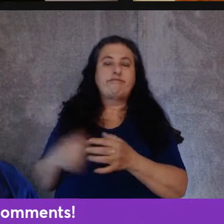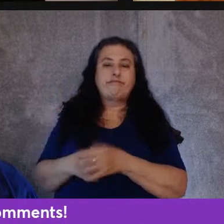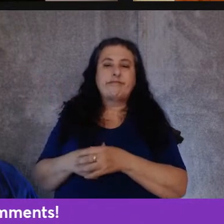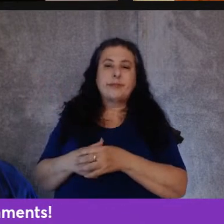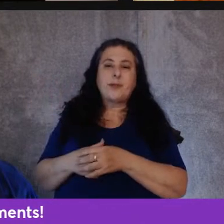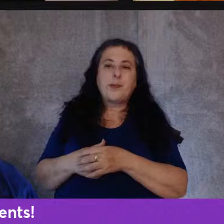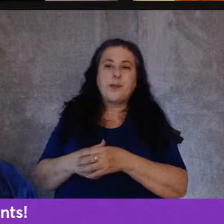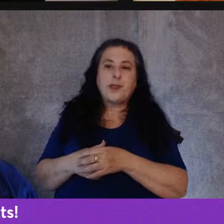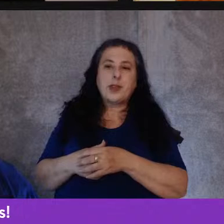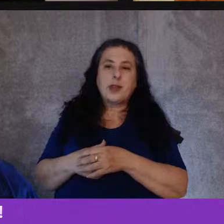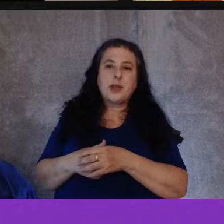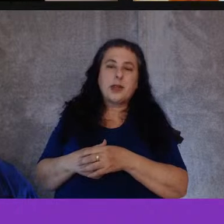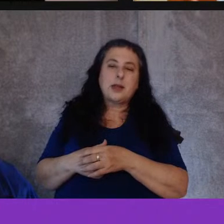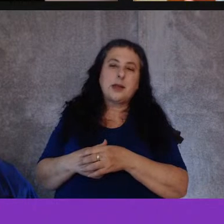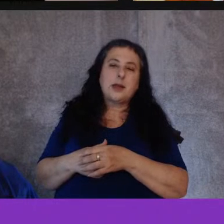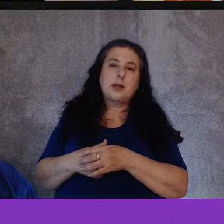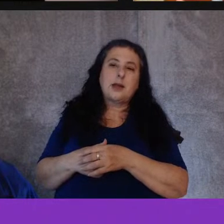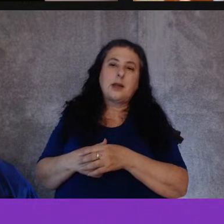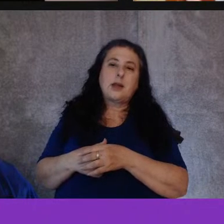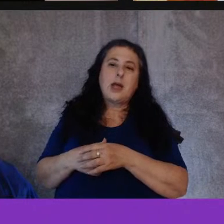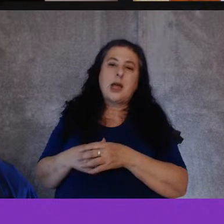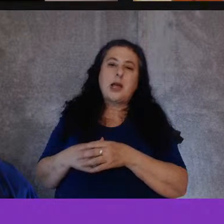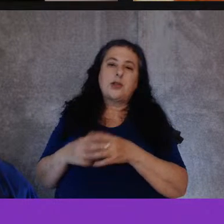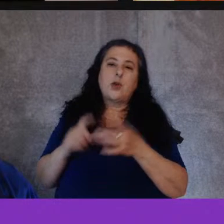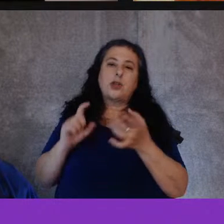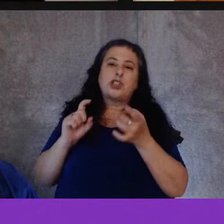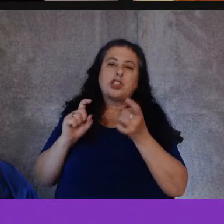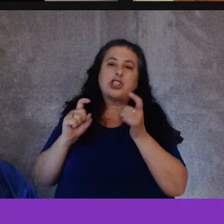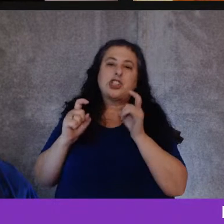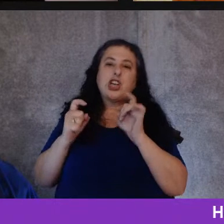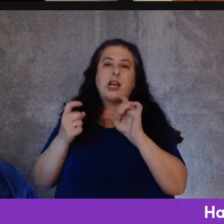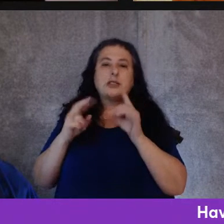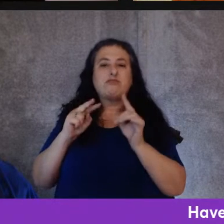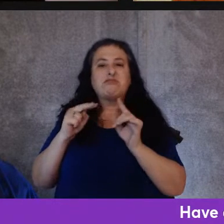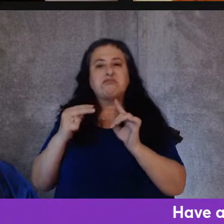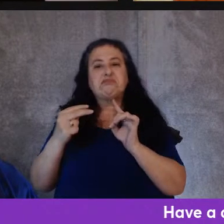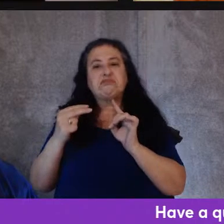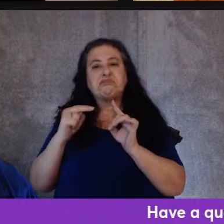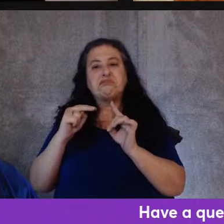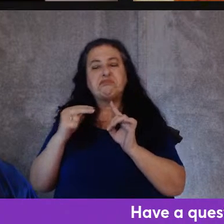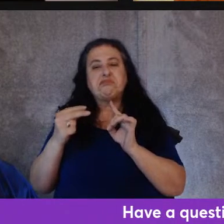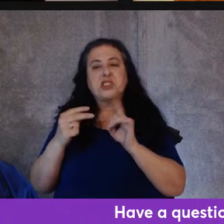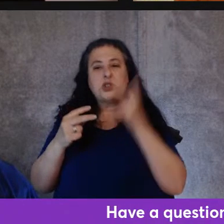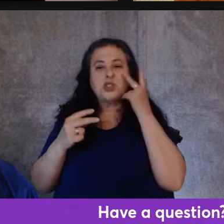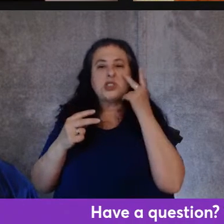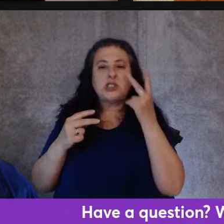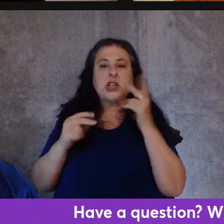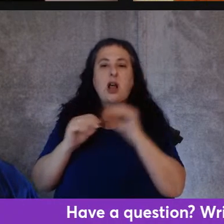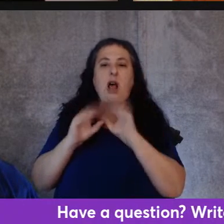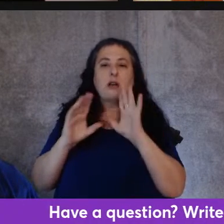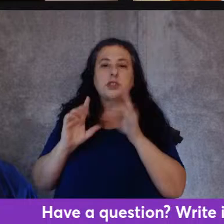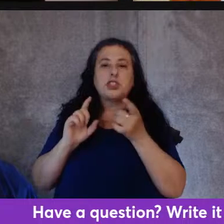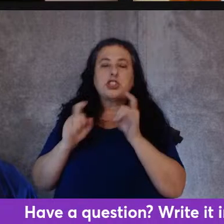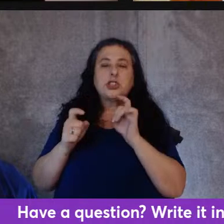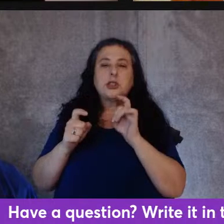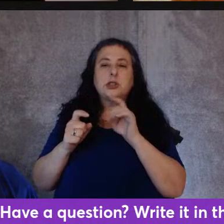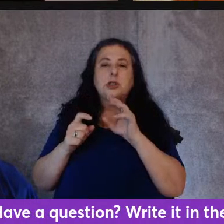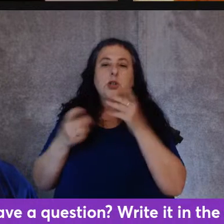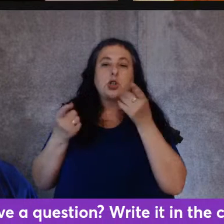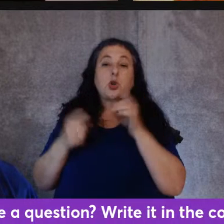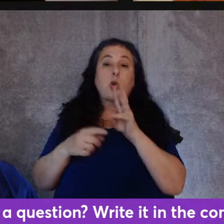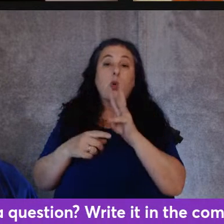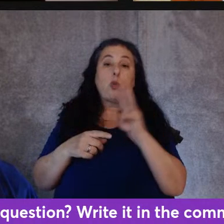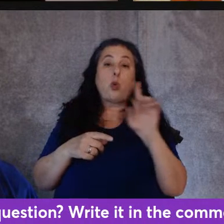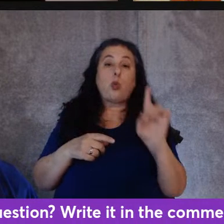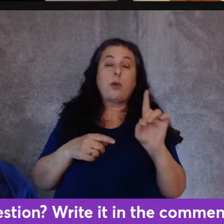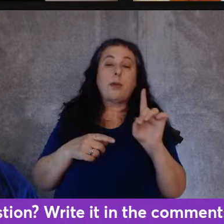And it takes on a different turn. And so you really do see a change in World War I. And I